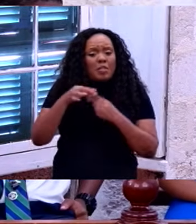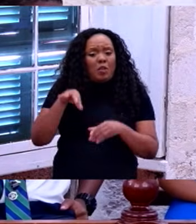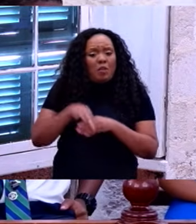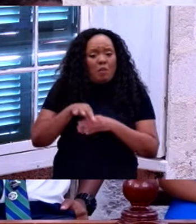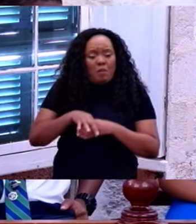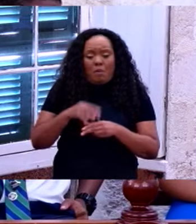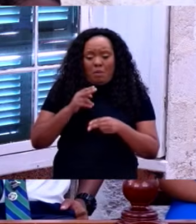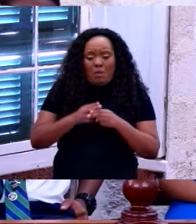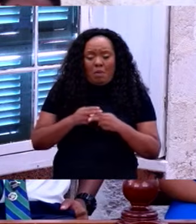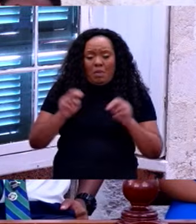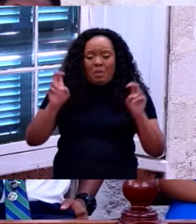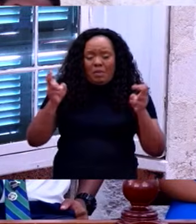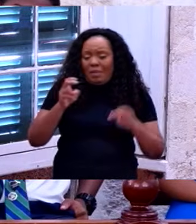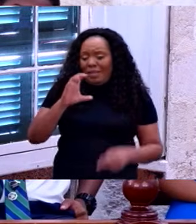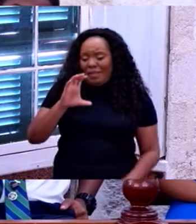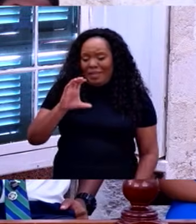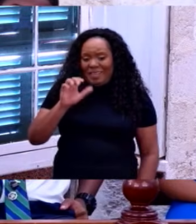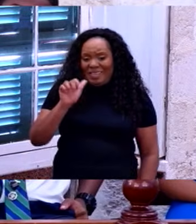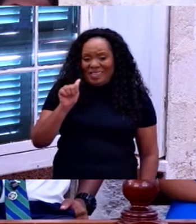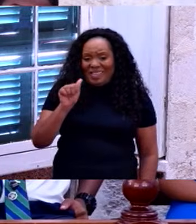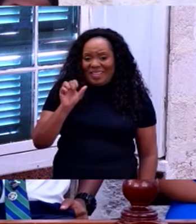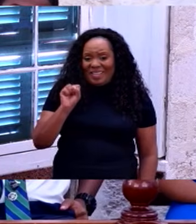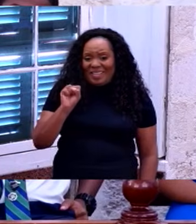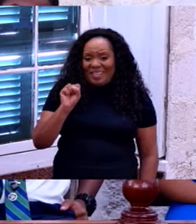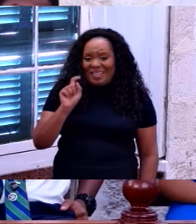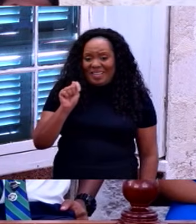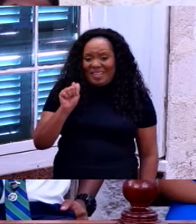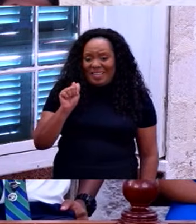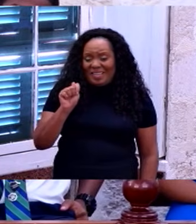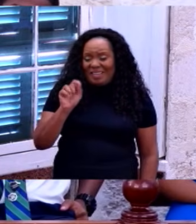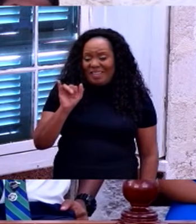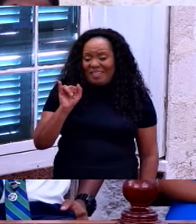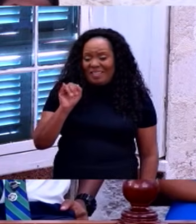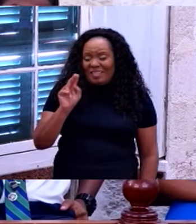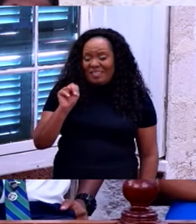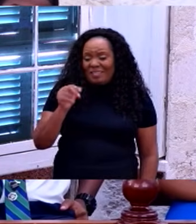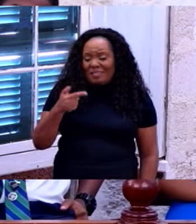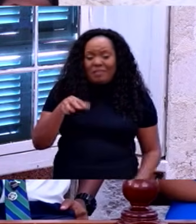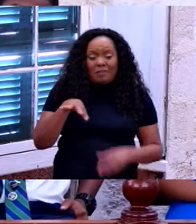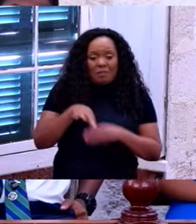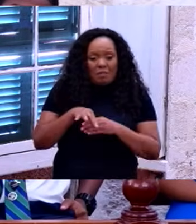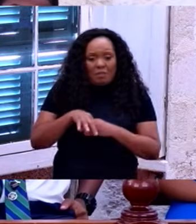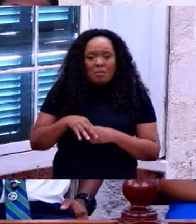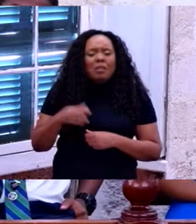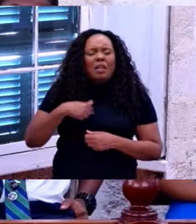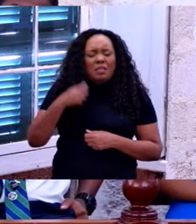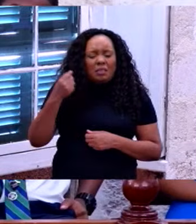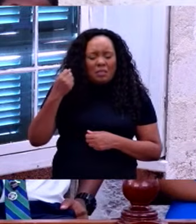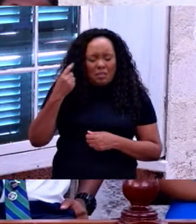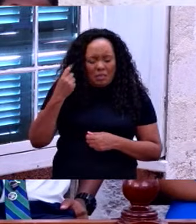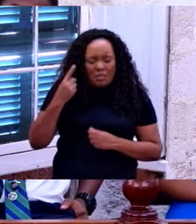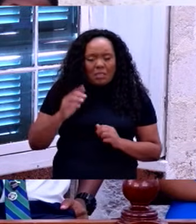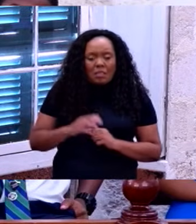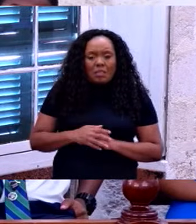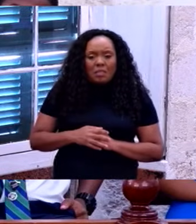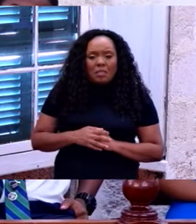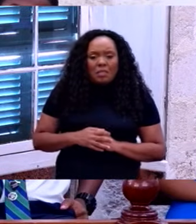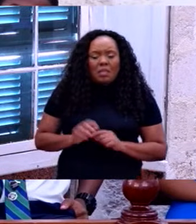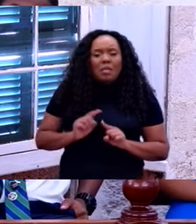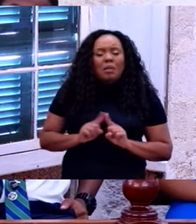position which I understand the principle, but the purpose of